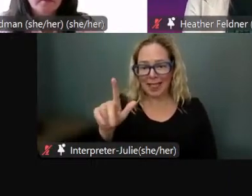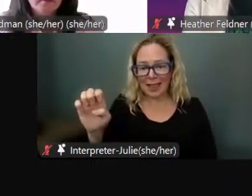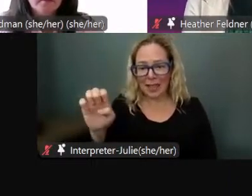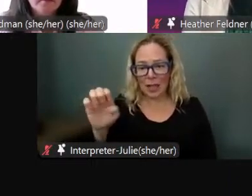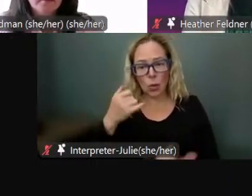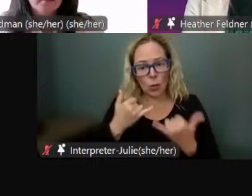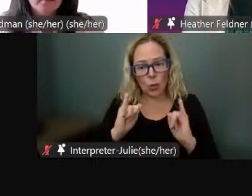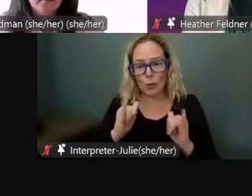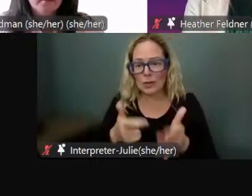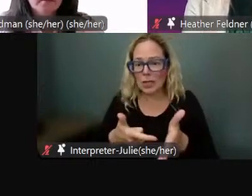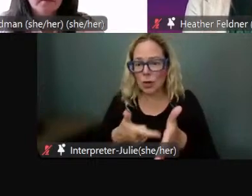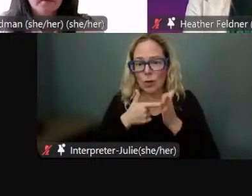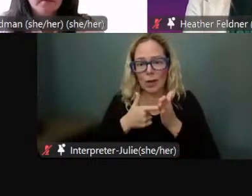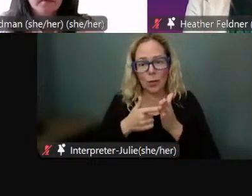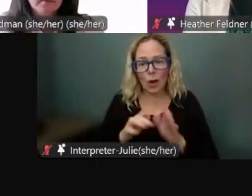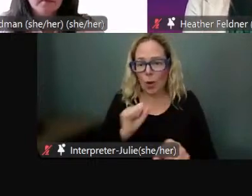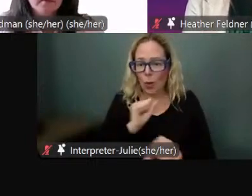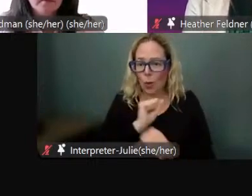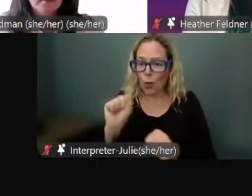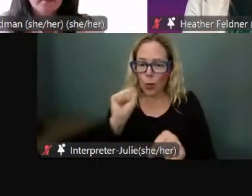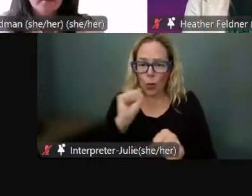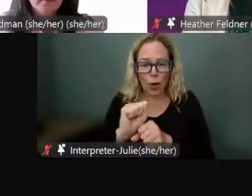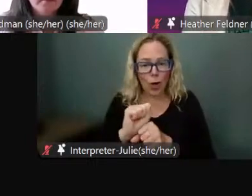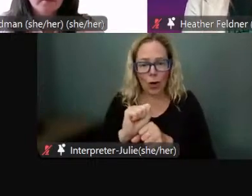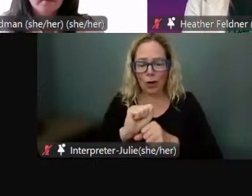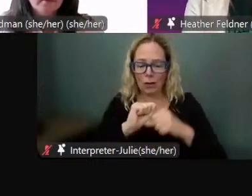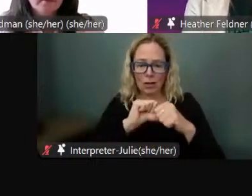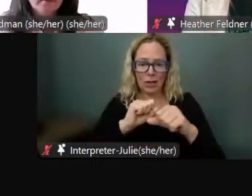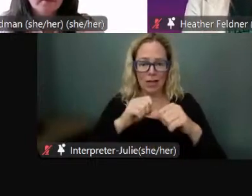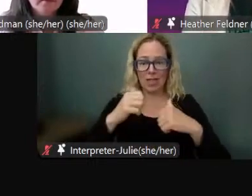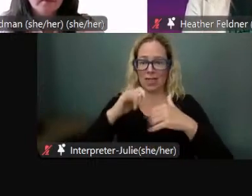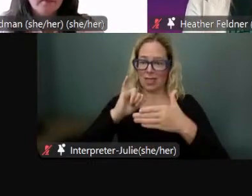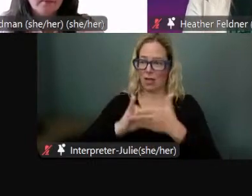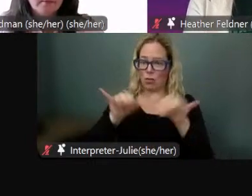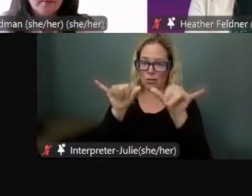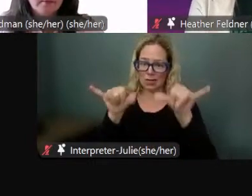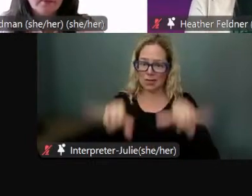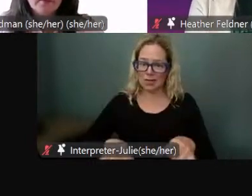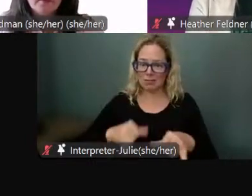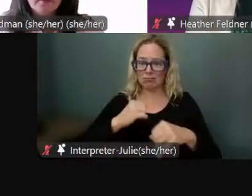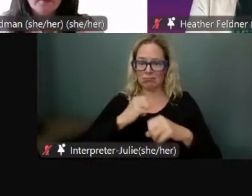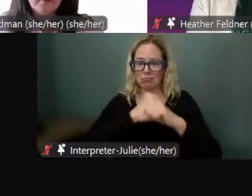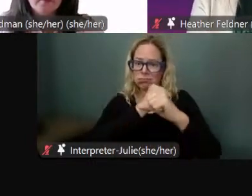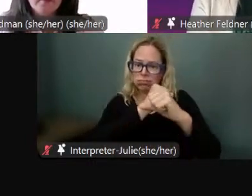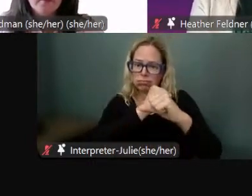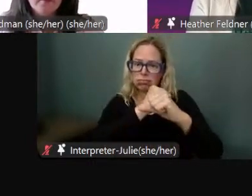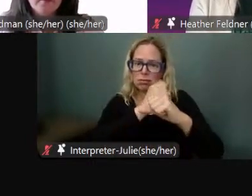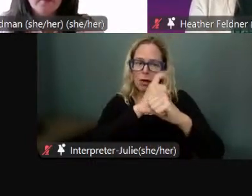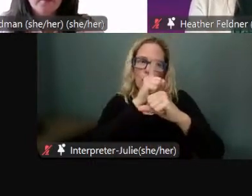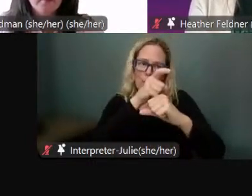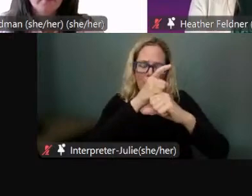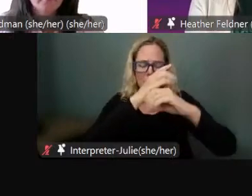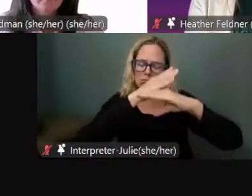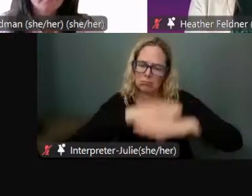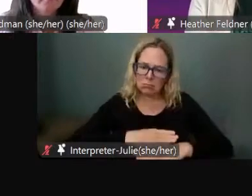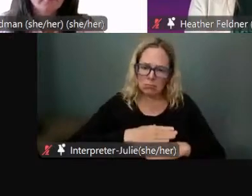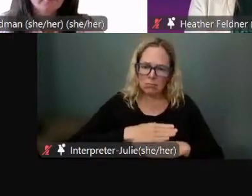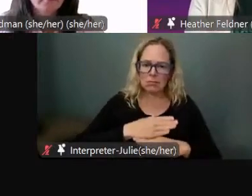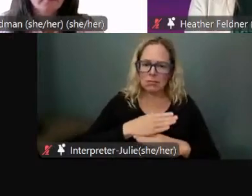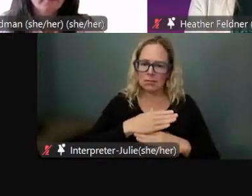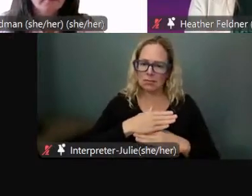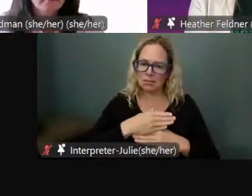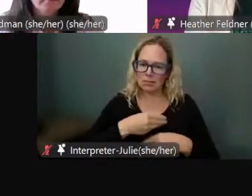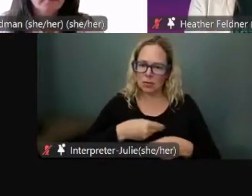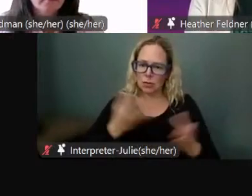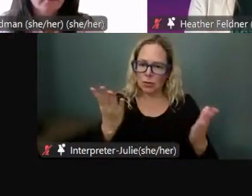critical work on structural barriers to make sure that we increase, at least to parity, the number of